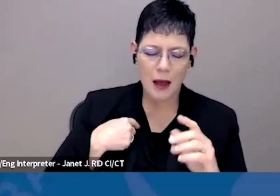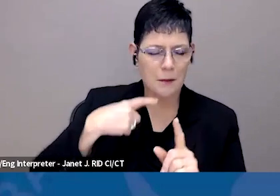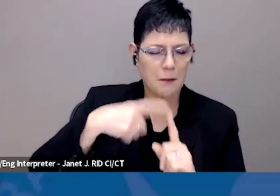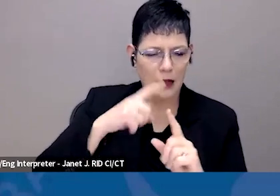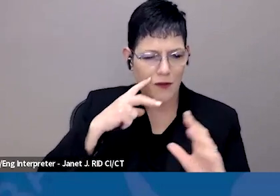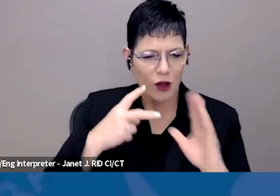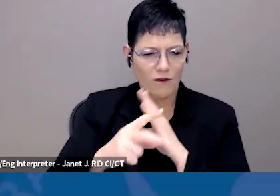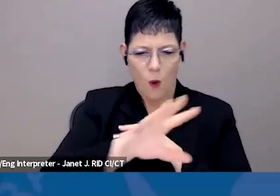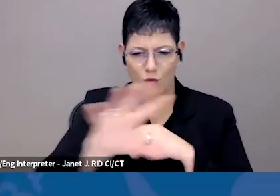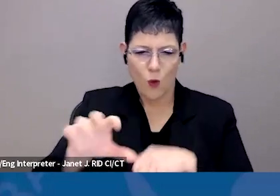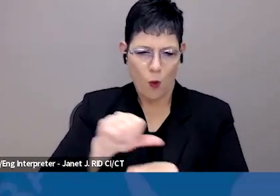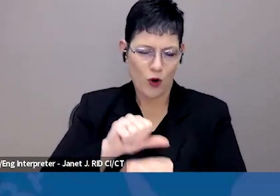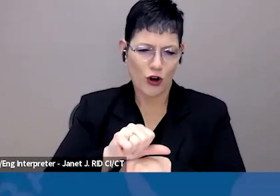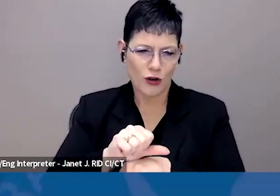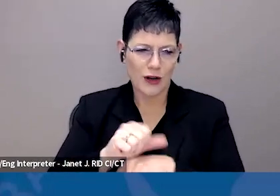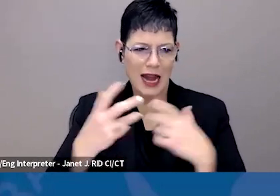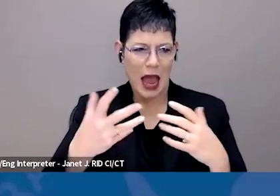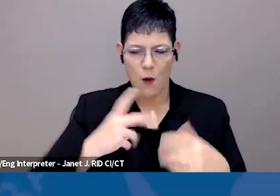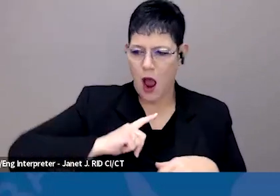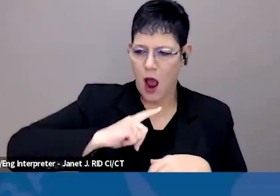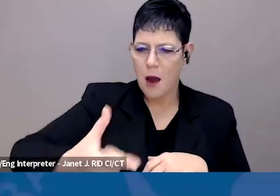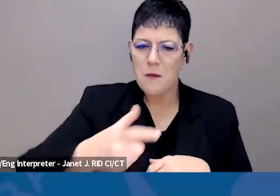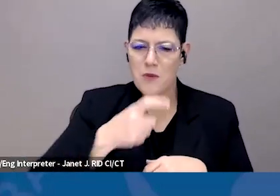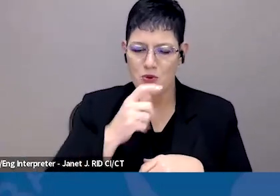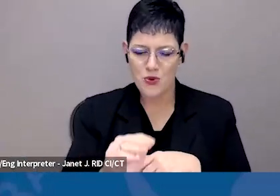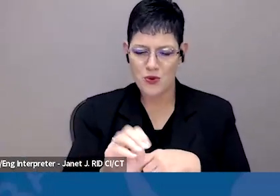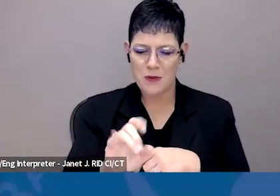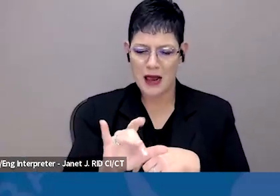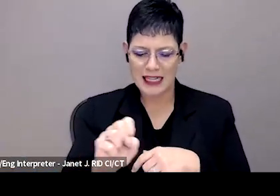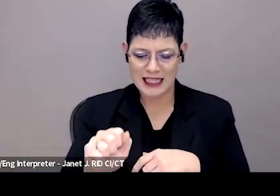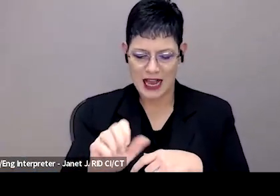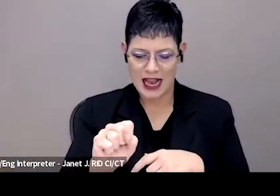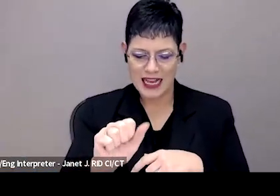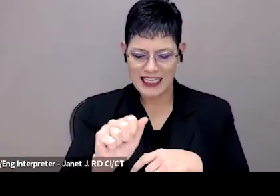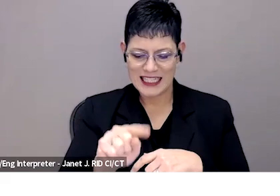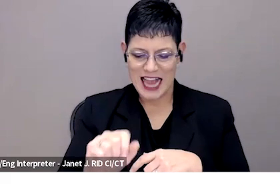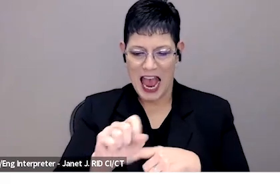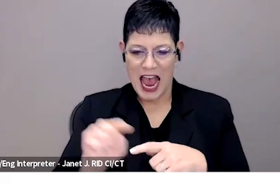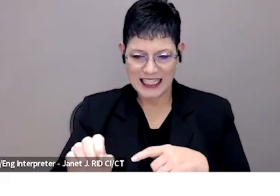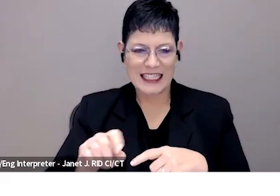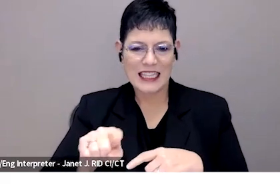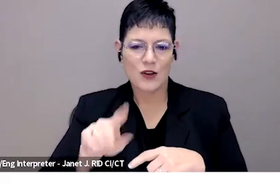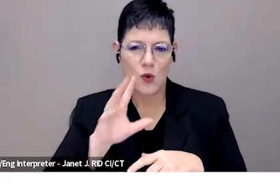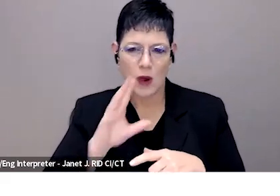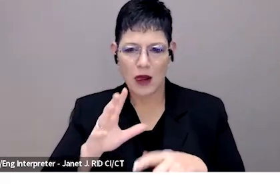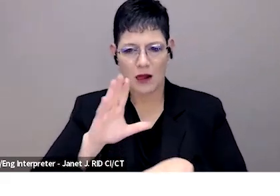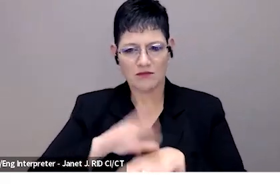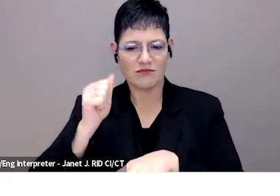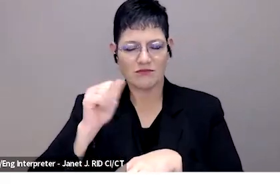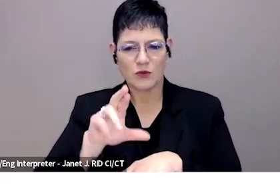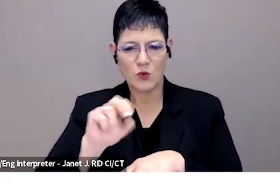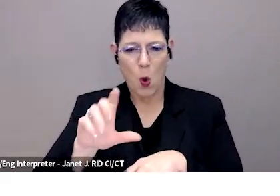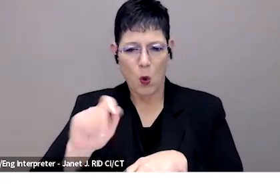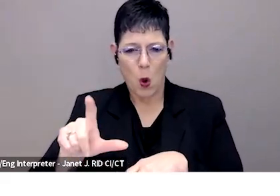supporting your work. Now I would like to welcome Melissa Saz to conduct a roll call of our council members before I return to